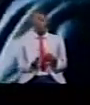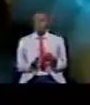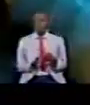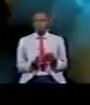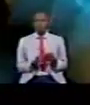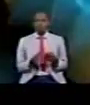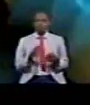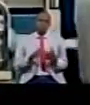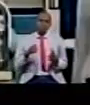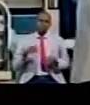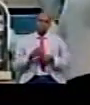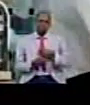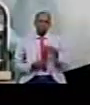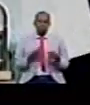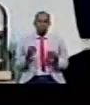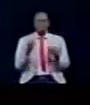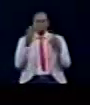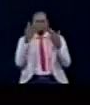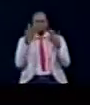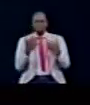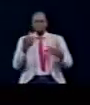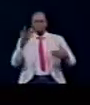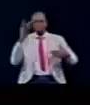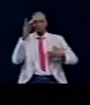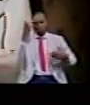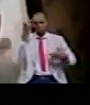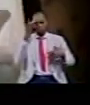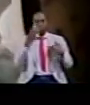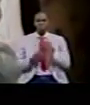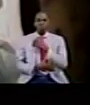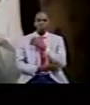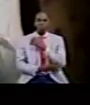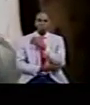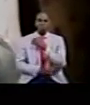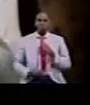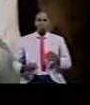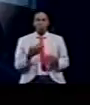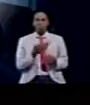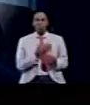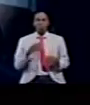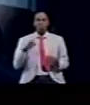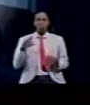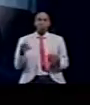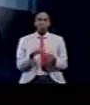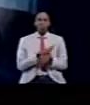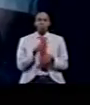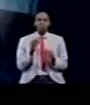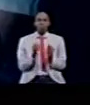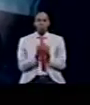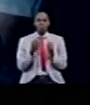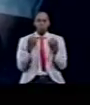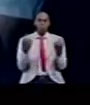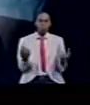revelation of the pressure that is being mounted on their daughter on campus. It's not the daughter